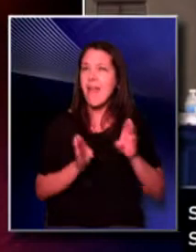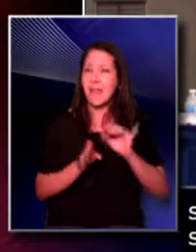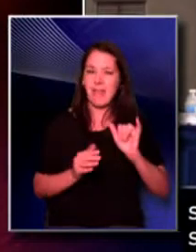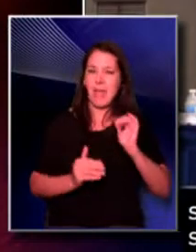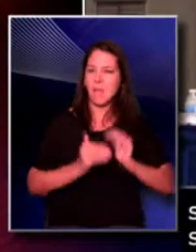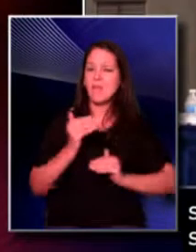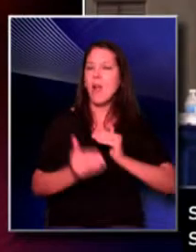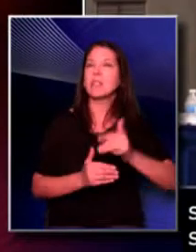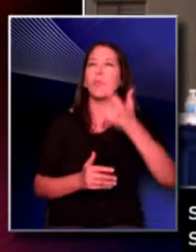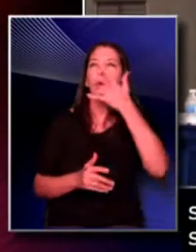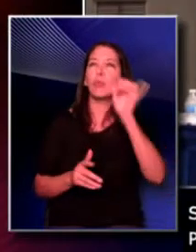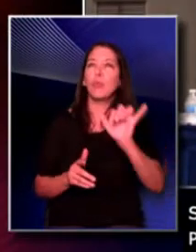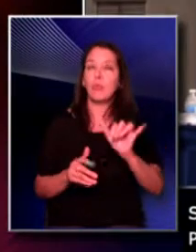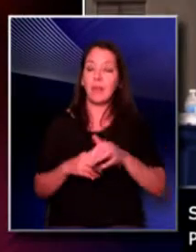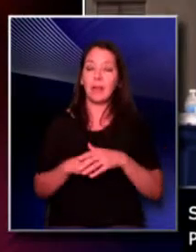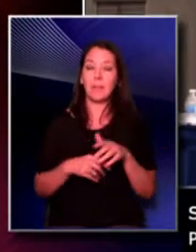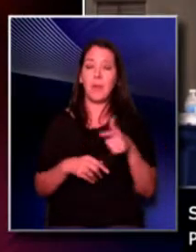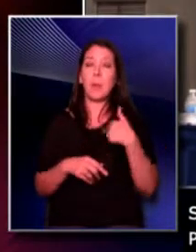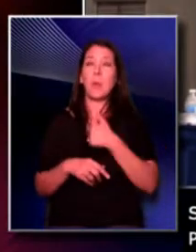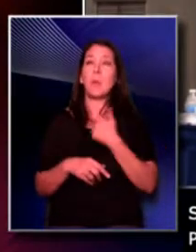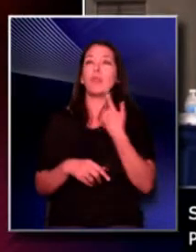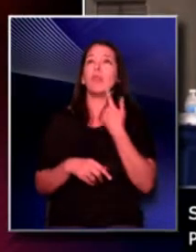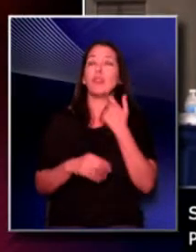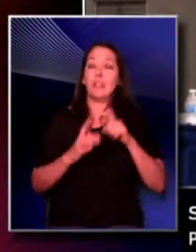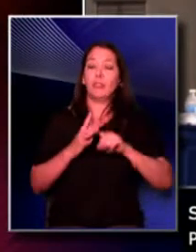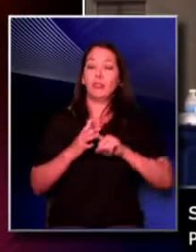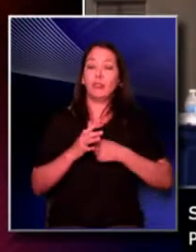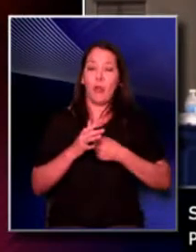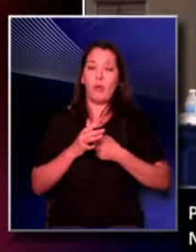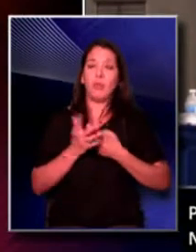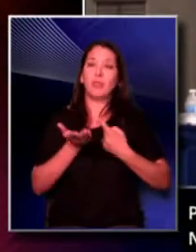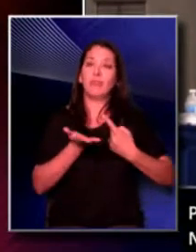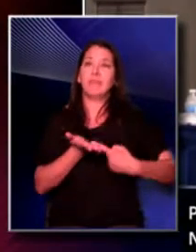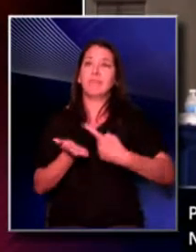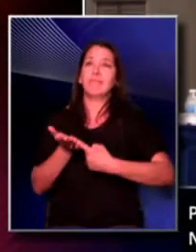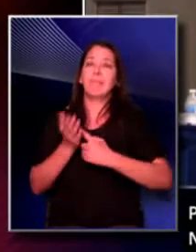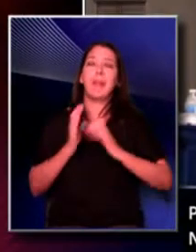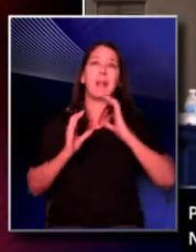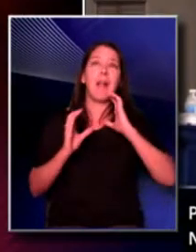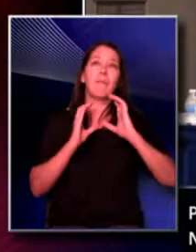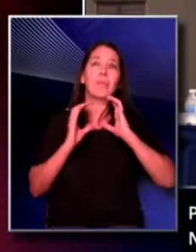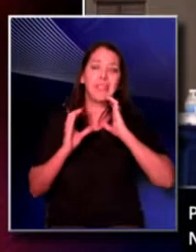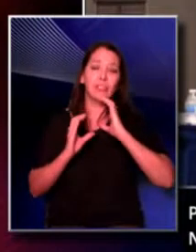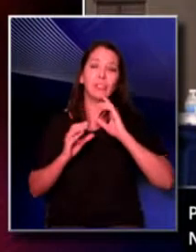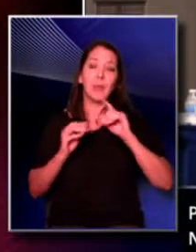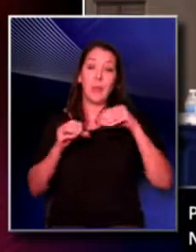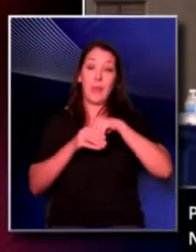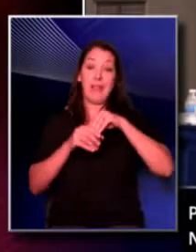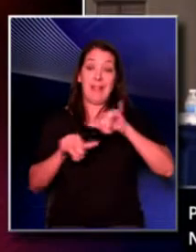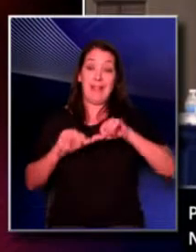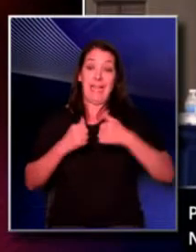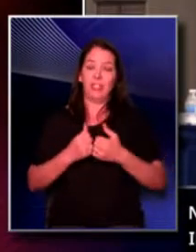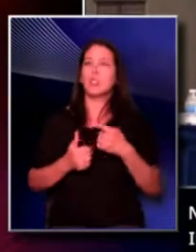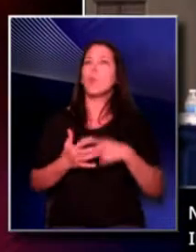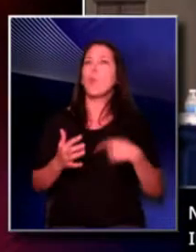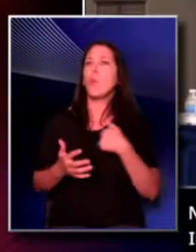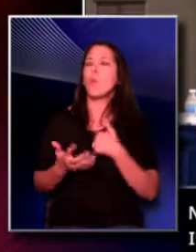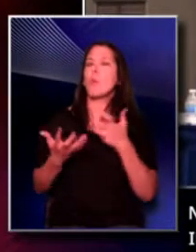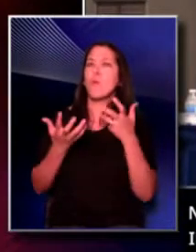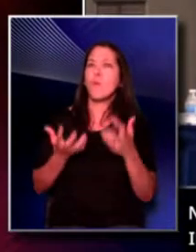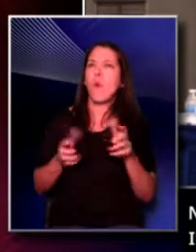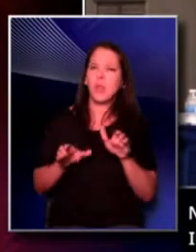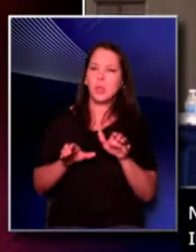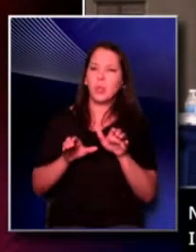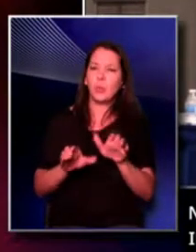we were just beginning to have a conversation inside the agency about what we want to do with the